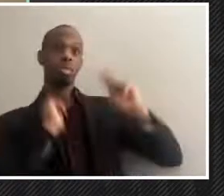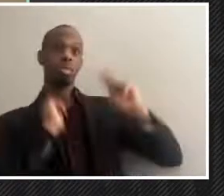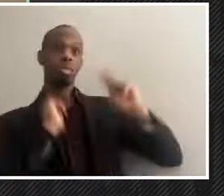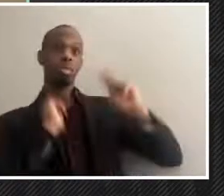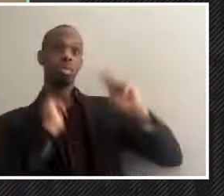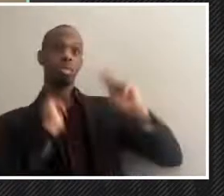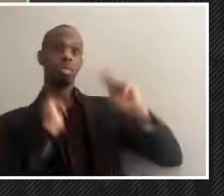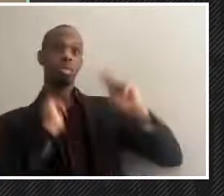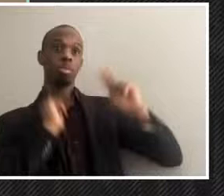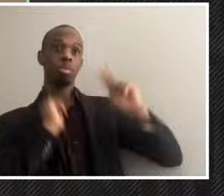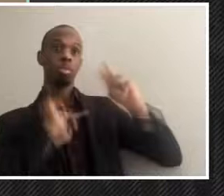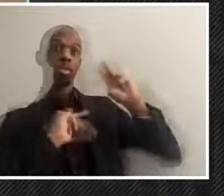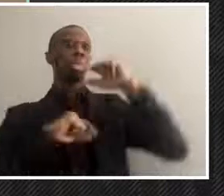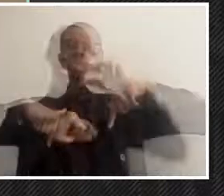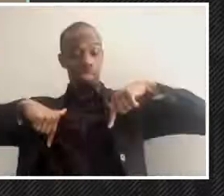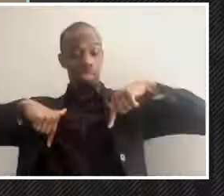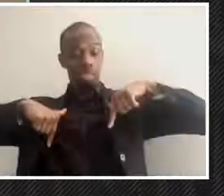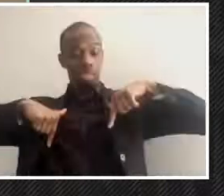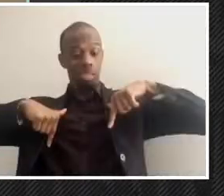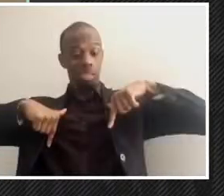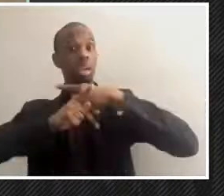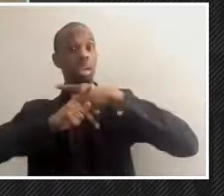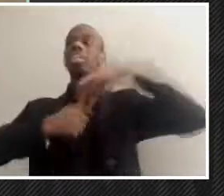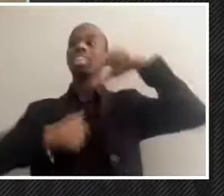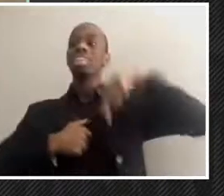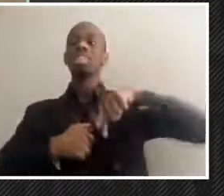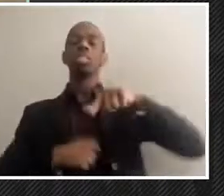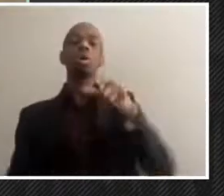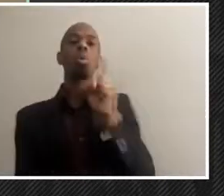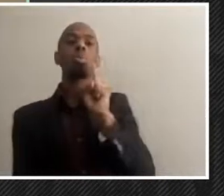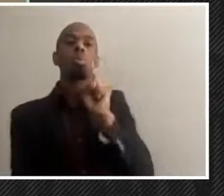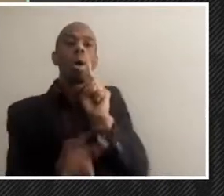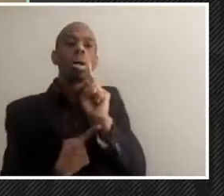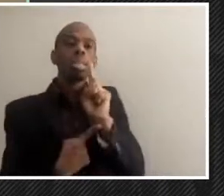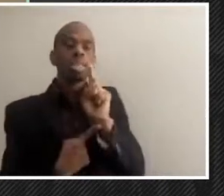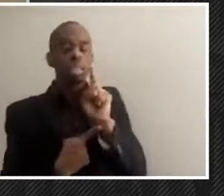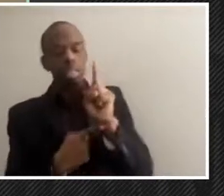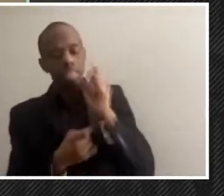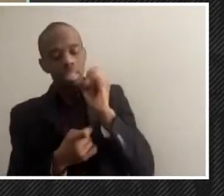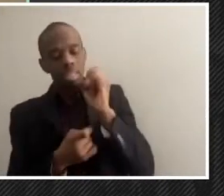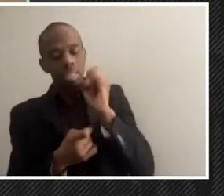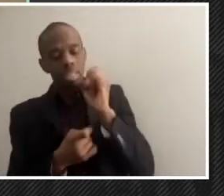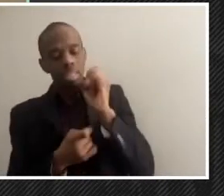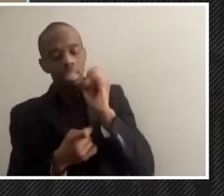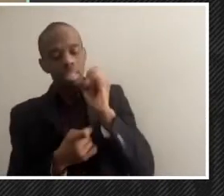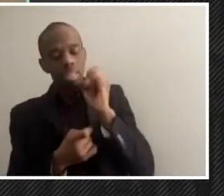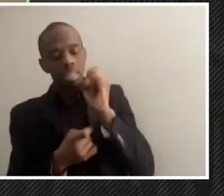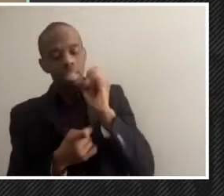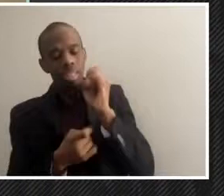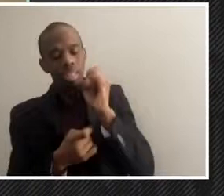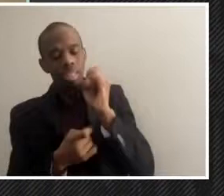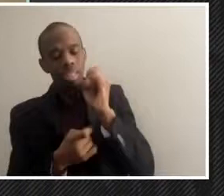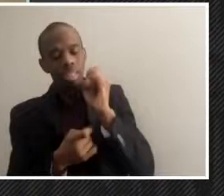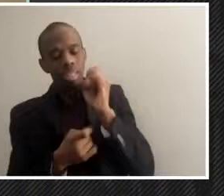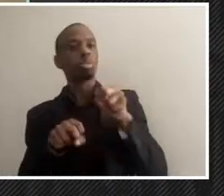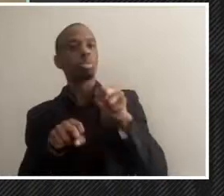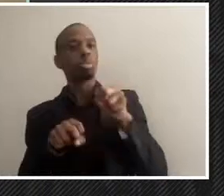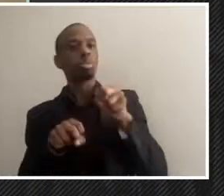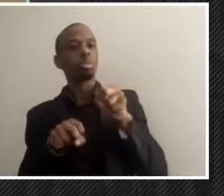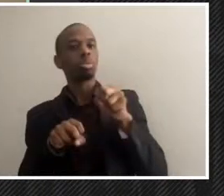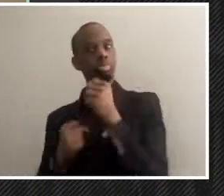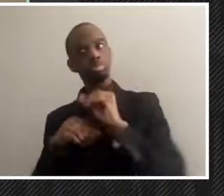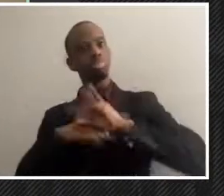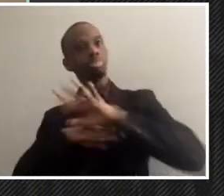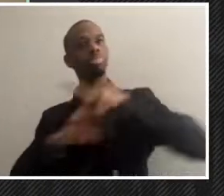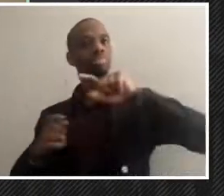that this the circumstances and the conditions that led to 2020 might not happen again. And so we were